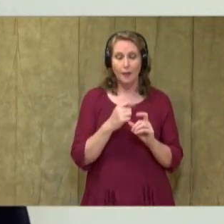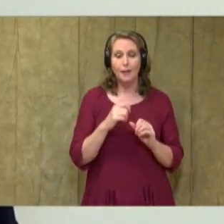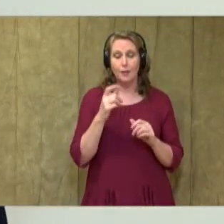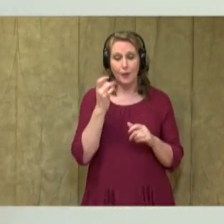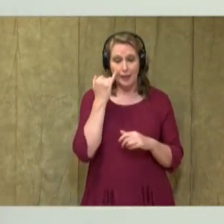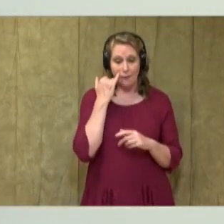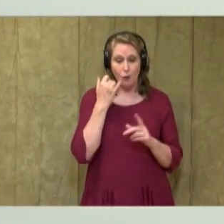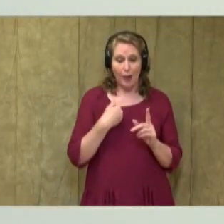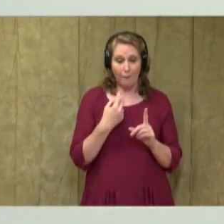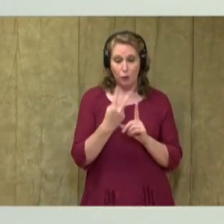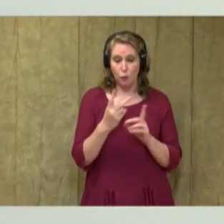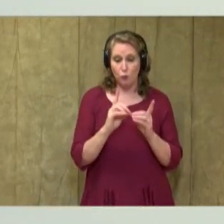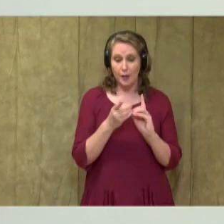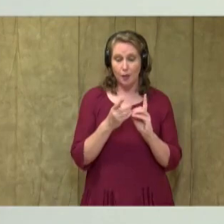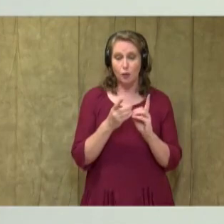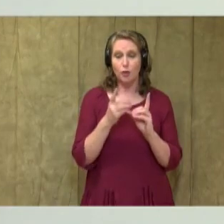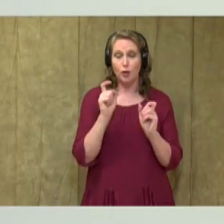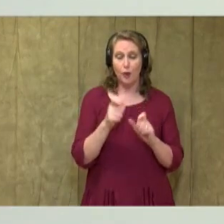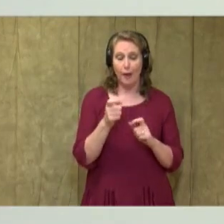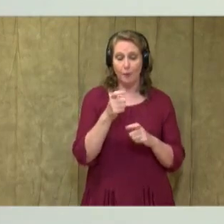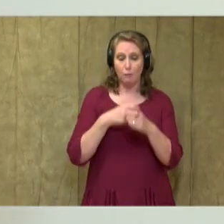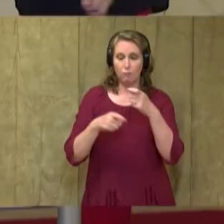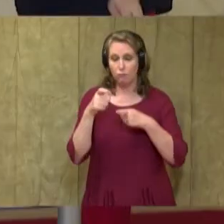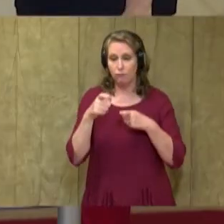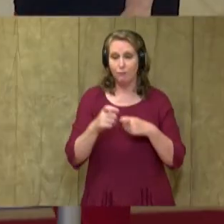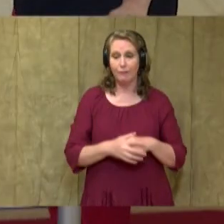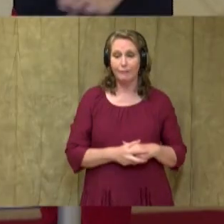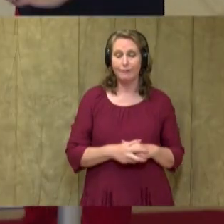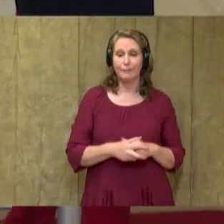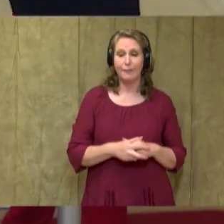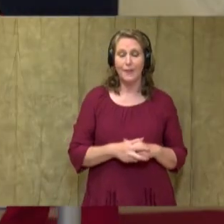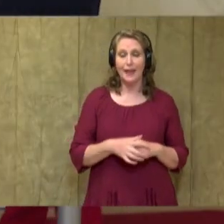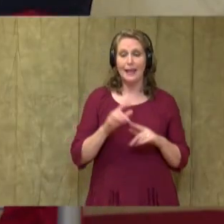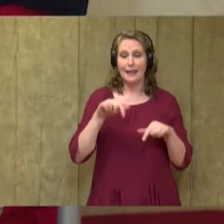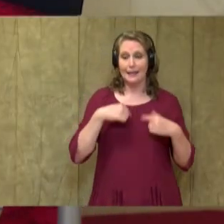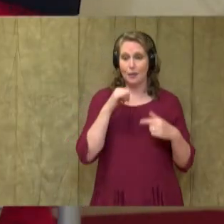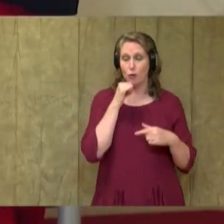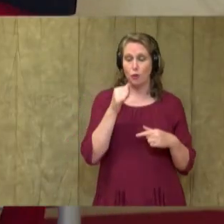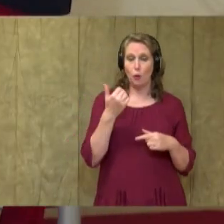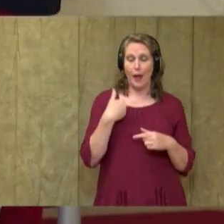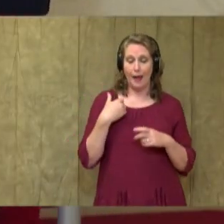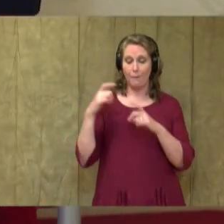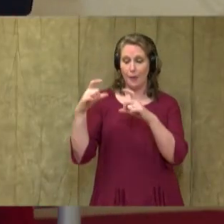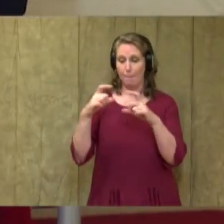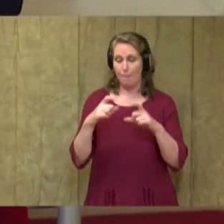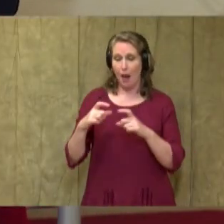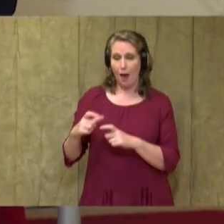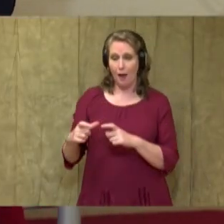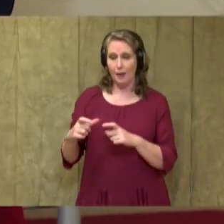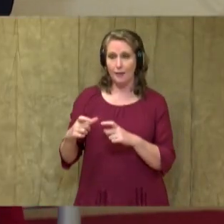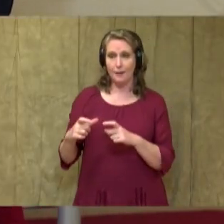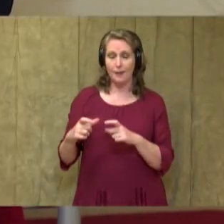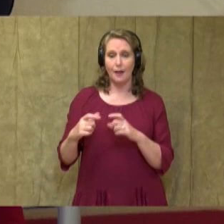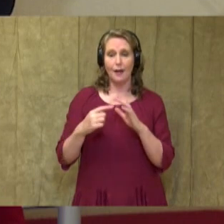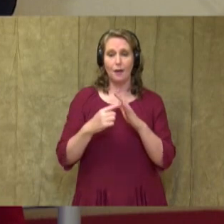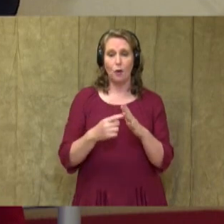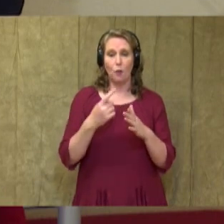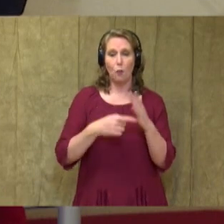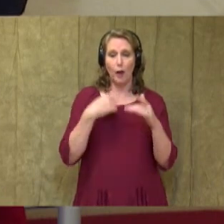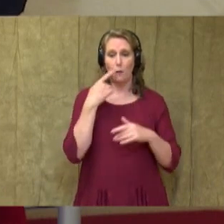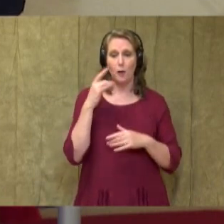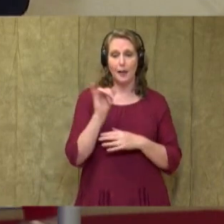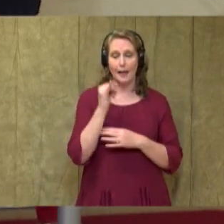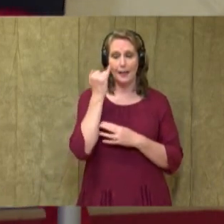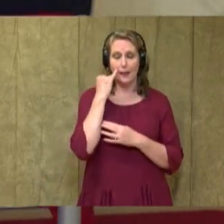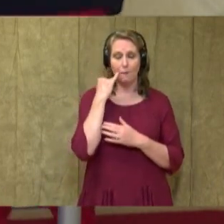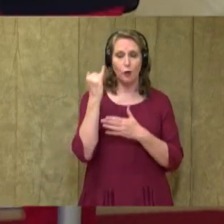regroup. So let's practice another way. Since you don't have base 10 blocks, let's show what it would look like if